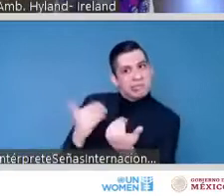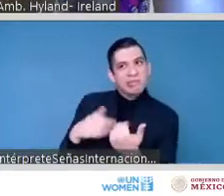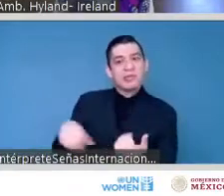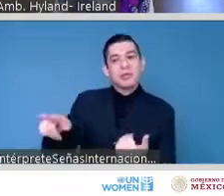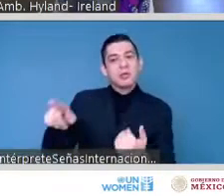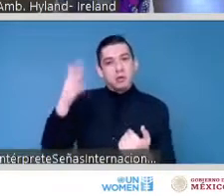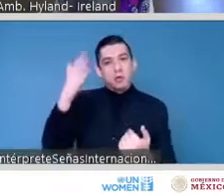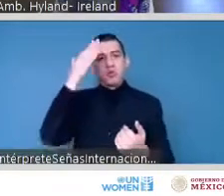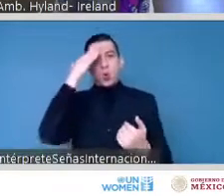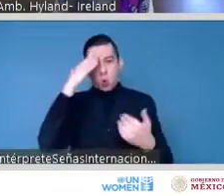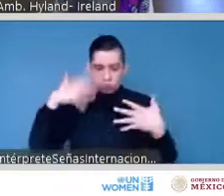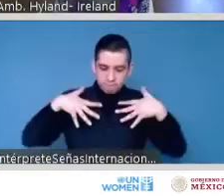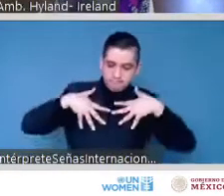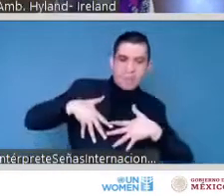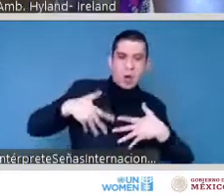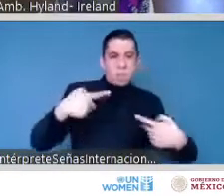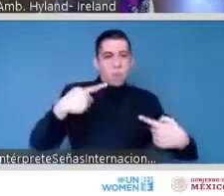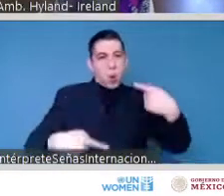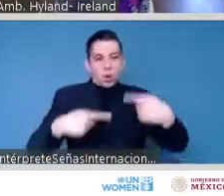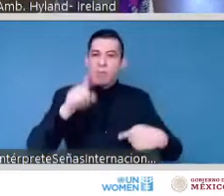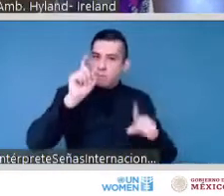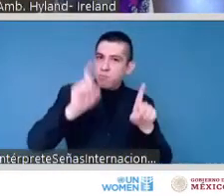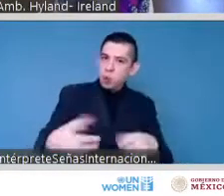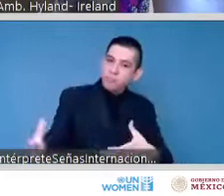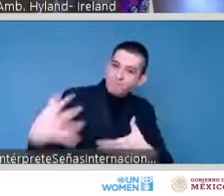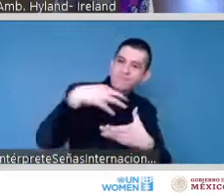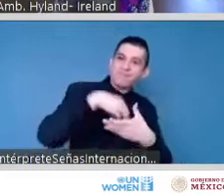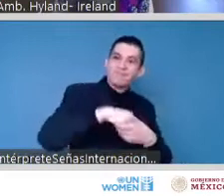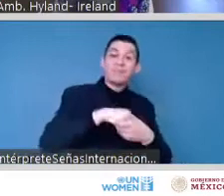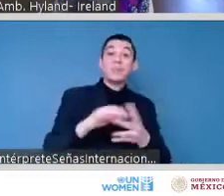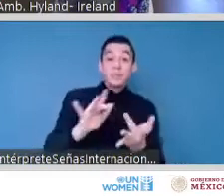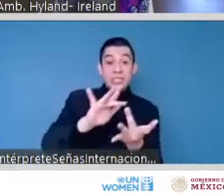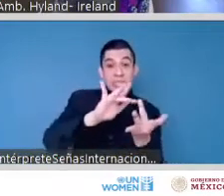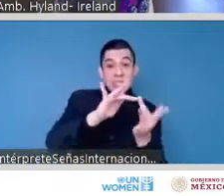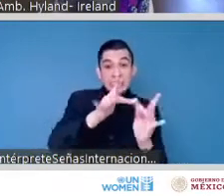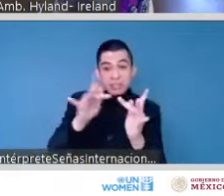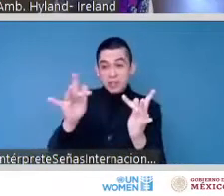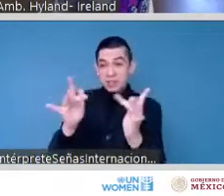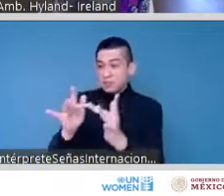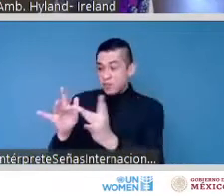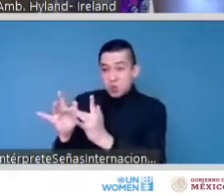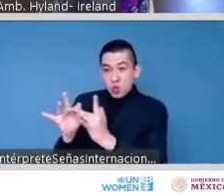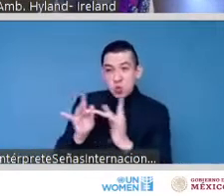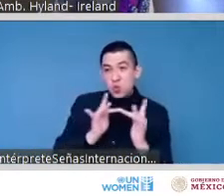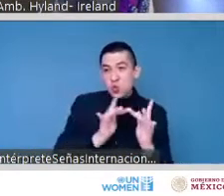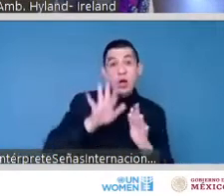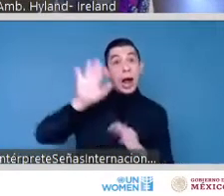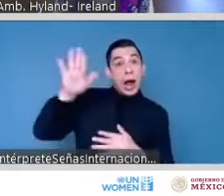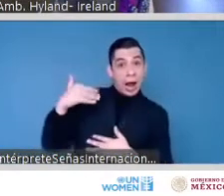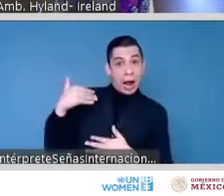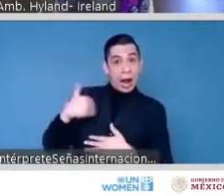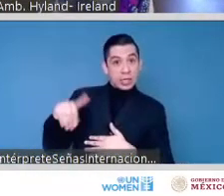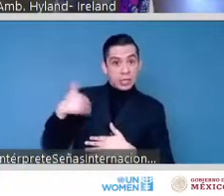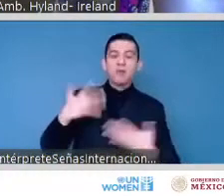in Canada, on how to ensure that young people are not just inserted into existing projects and asked to make their so-called youth